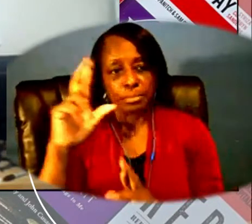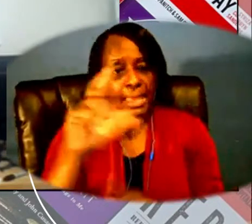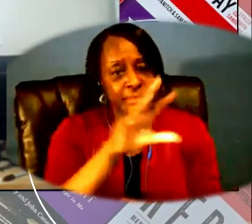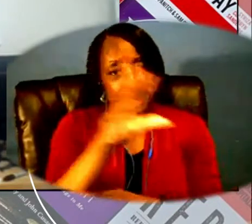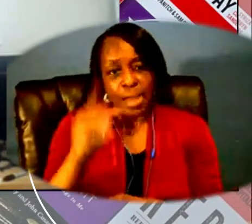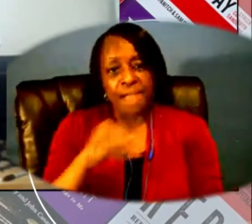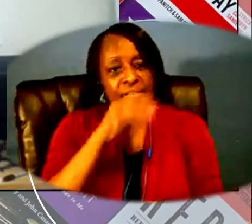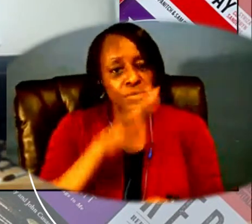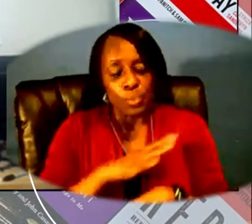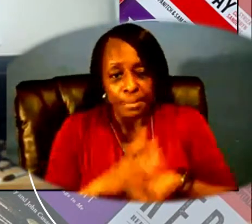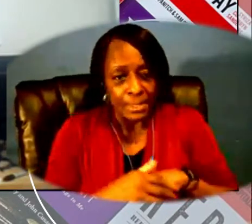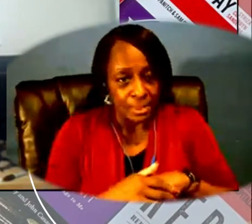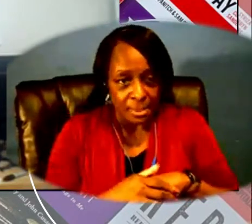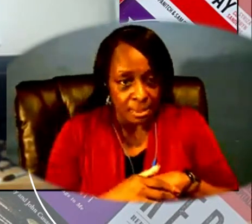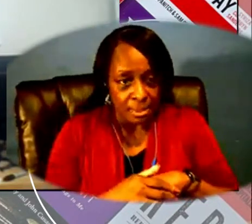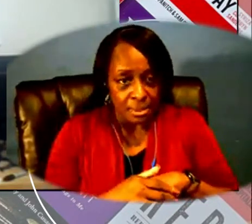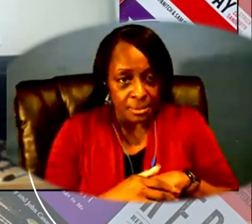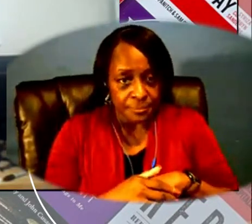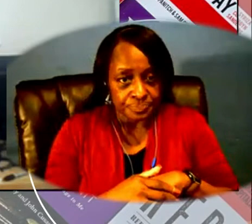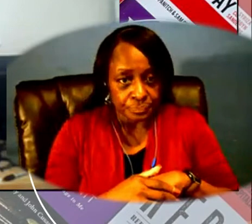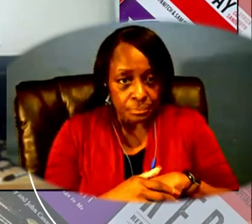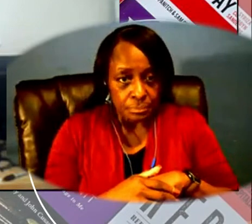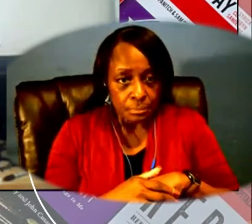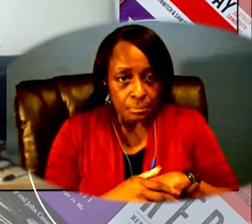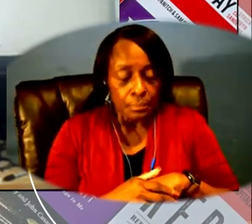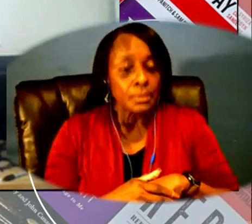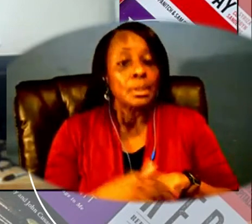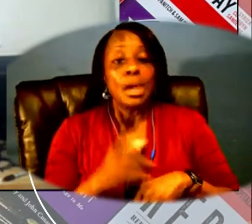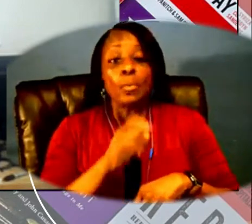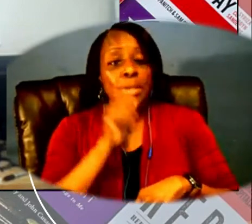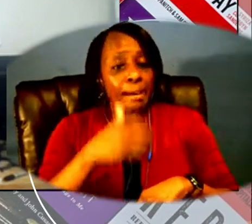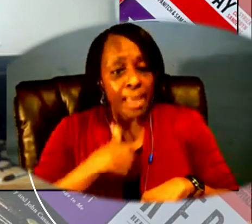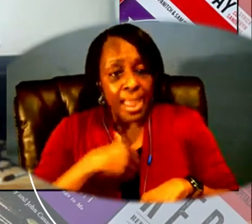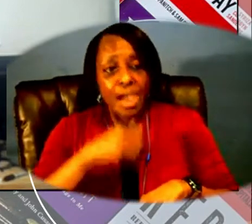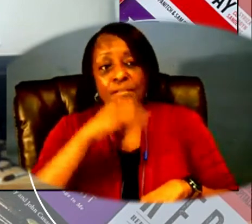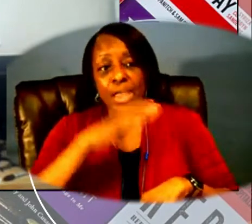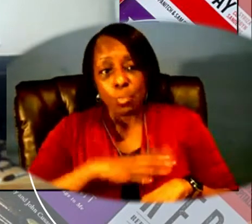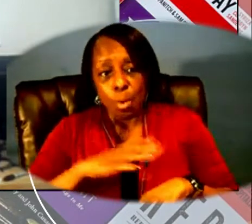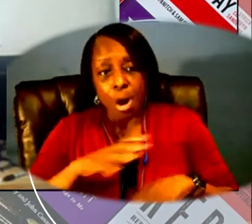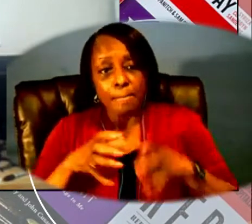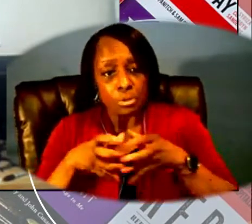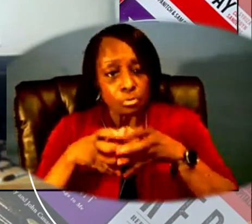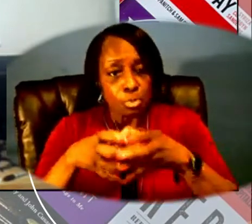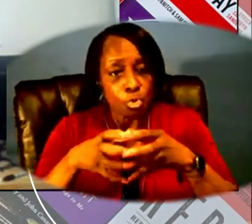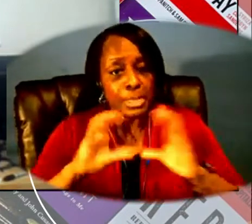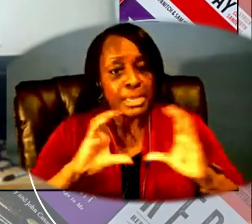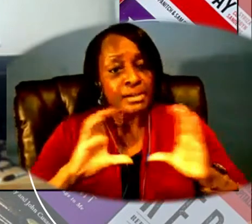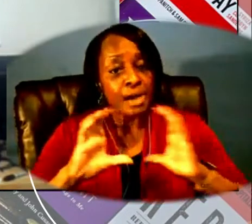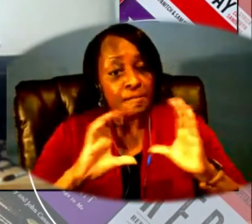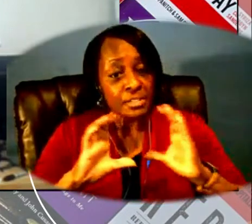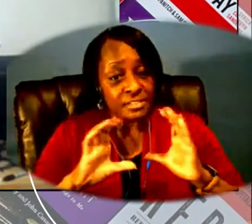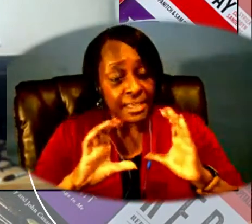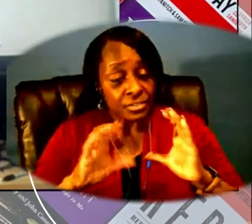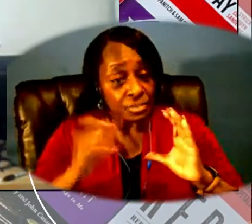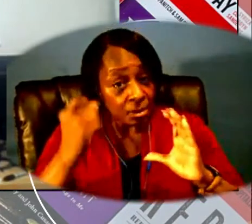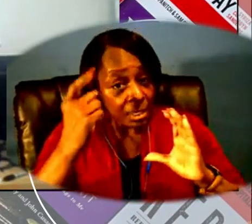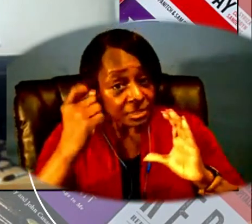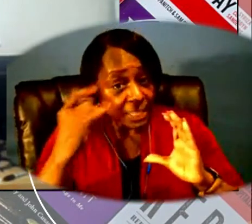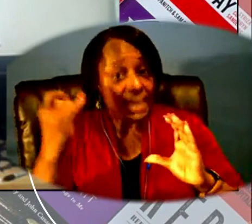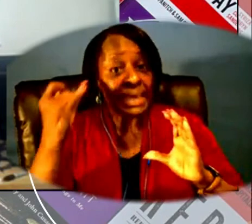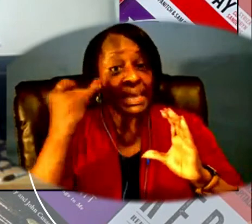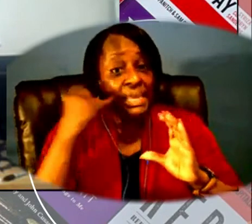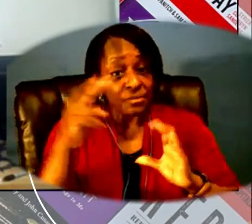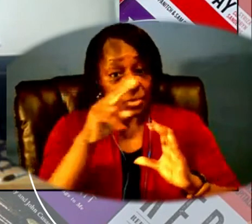wouldn't even be having this conversation or a women's movement conversation throughout the history of this country if the patriarchal system that